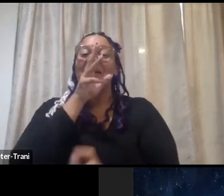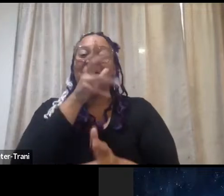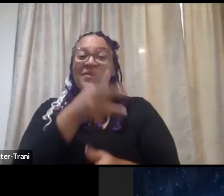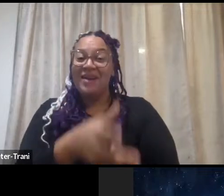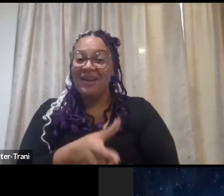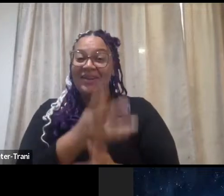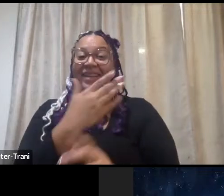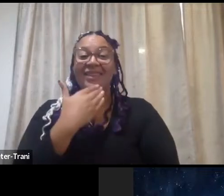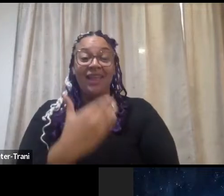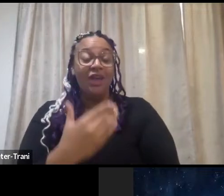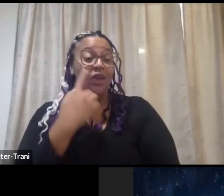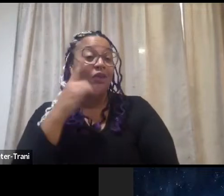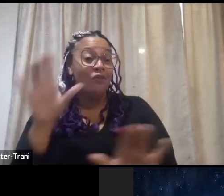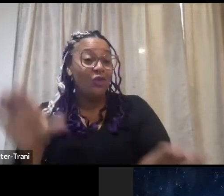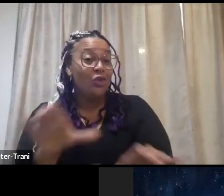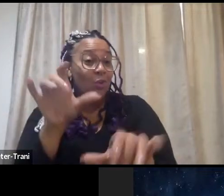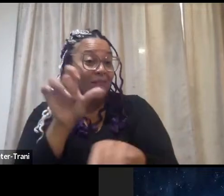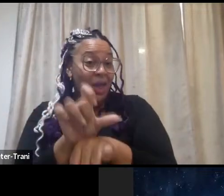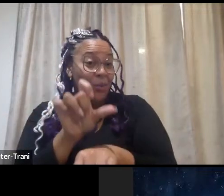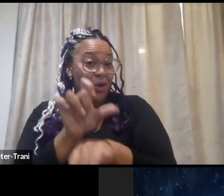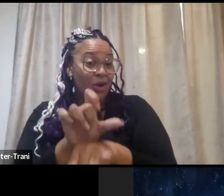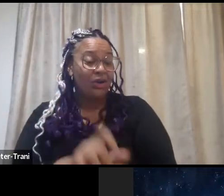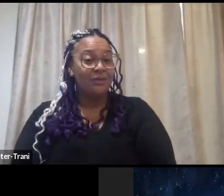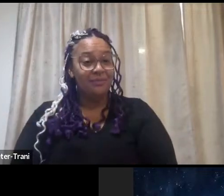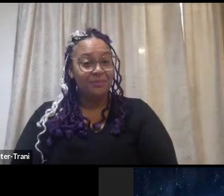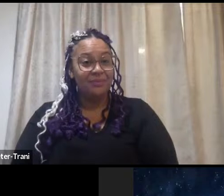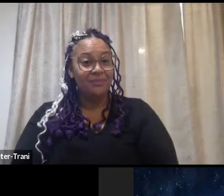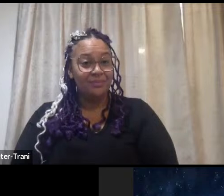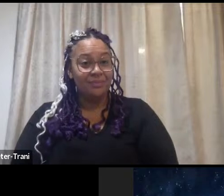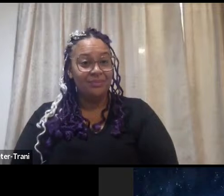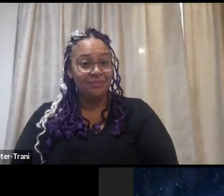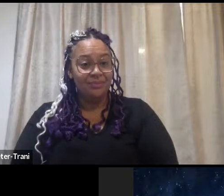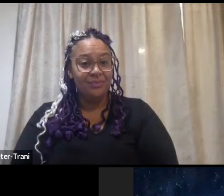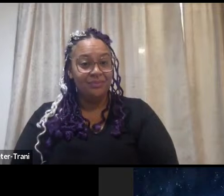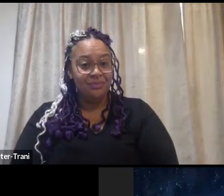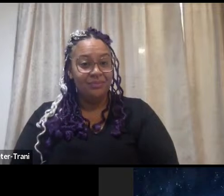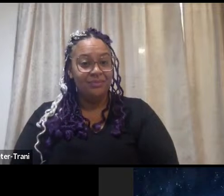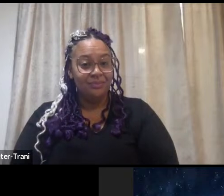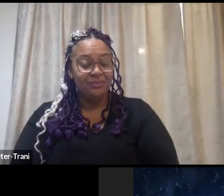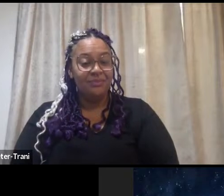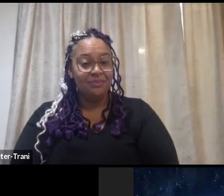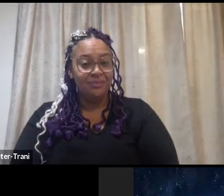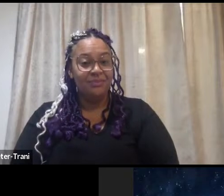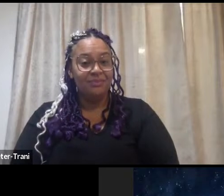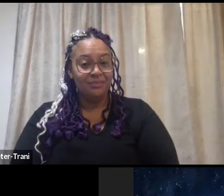Aquarians, for doing that work. And you were